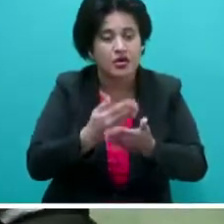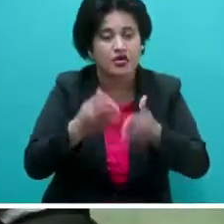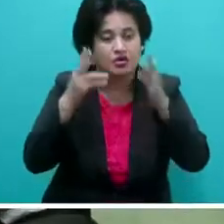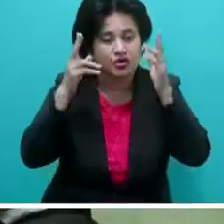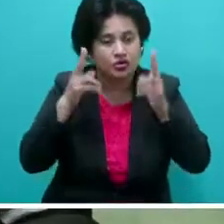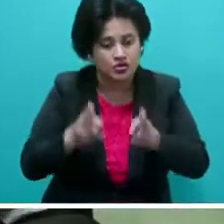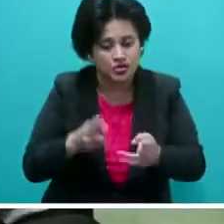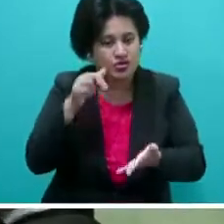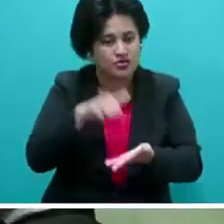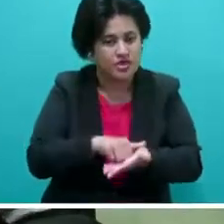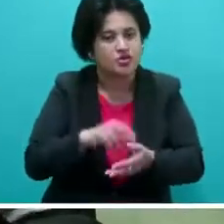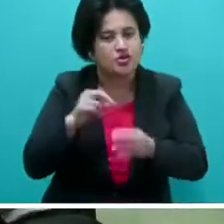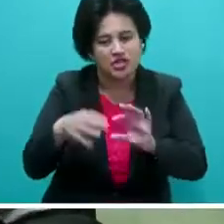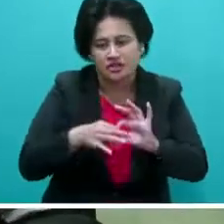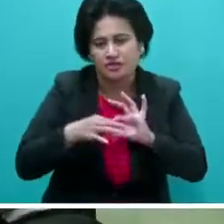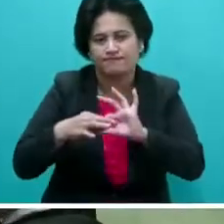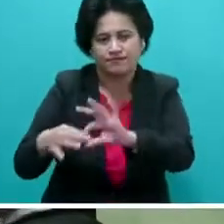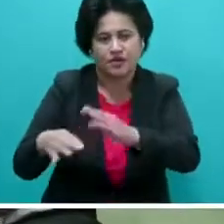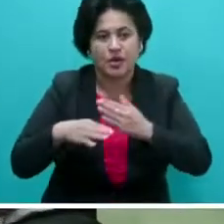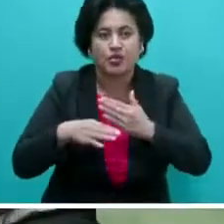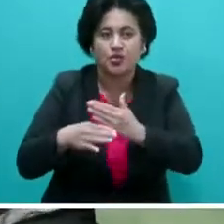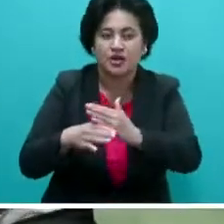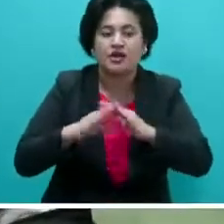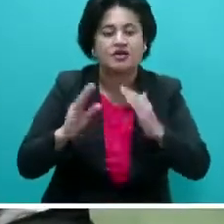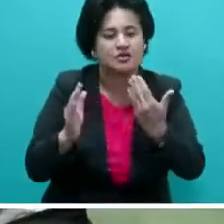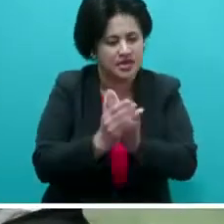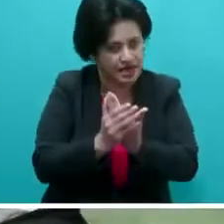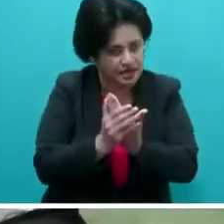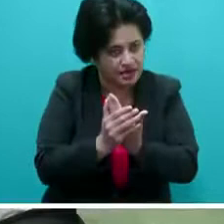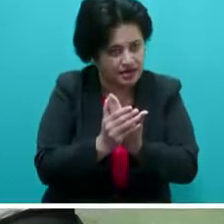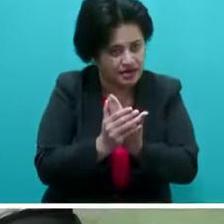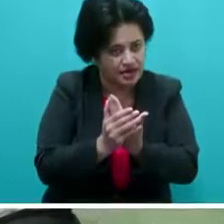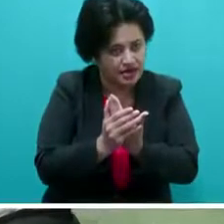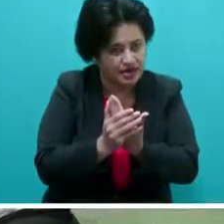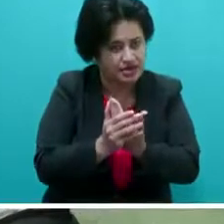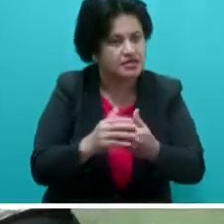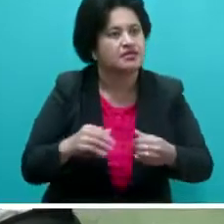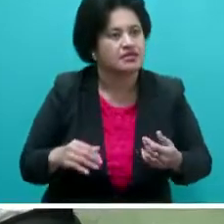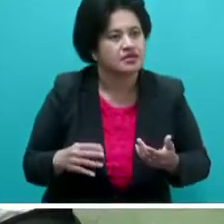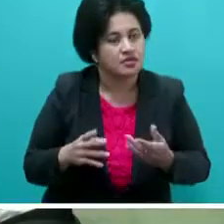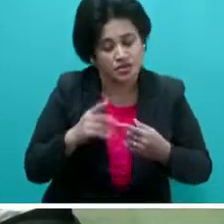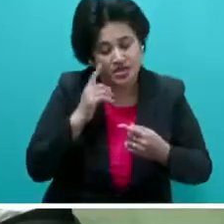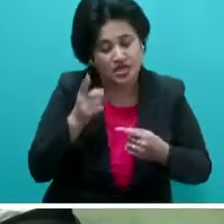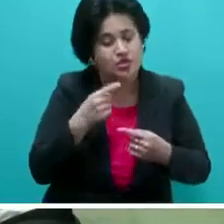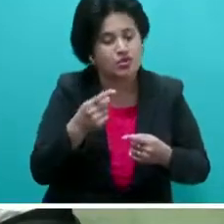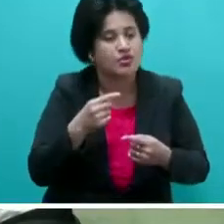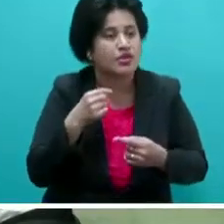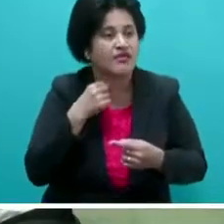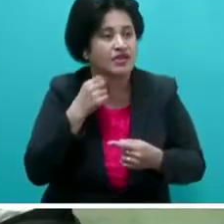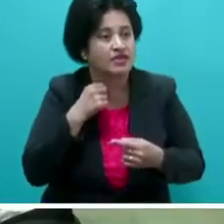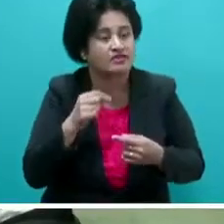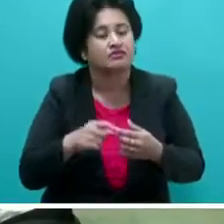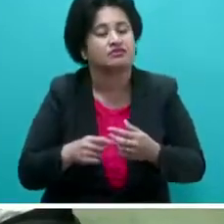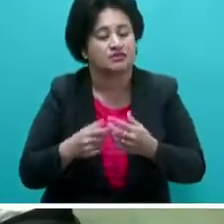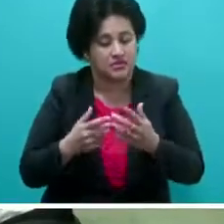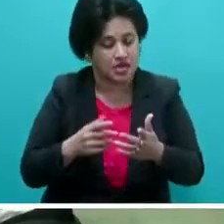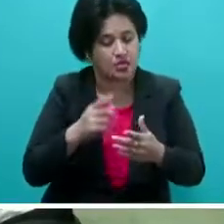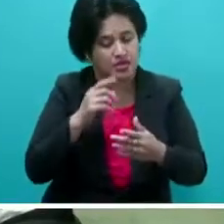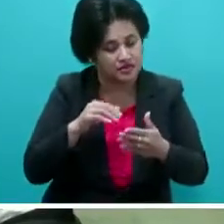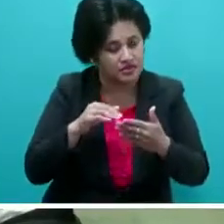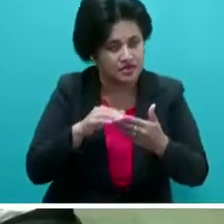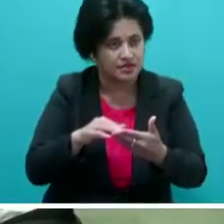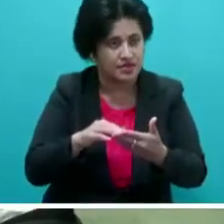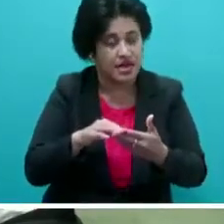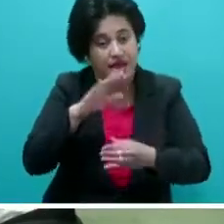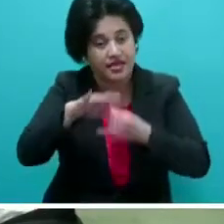collaborate, work together, whether there actually recourse available to the people who are the victims of crime. Last point about the police. Last